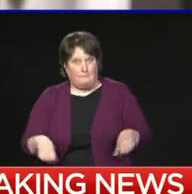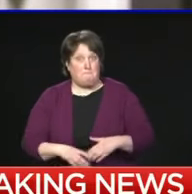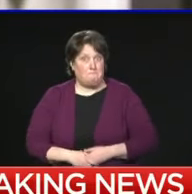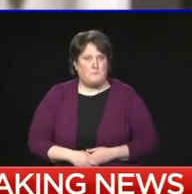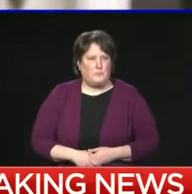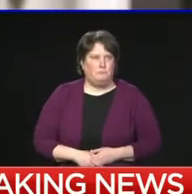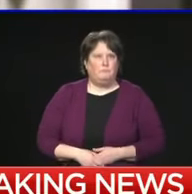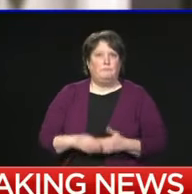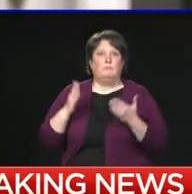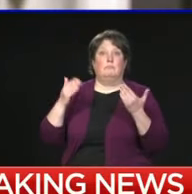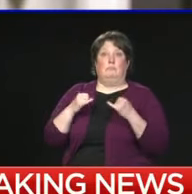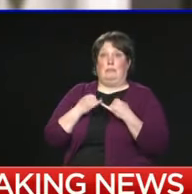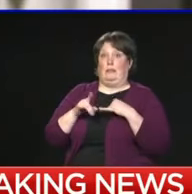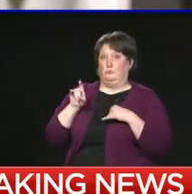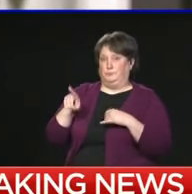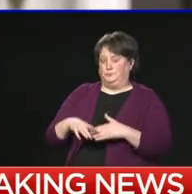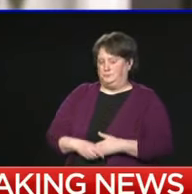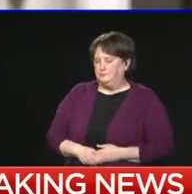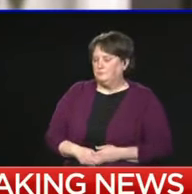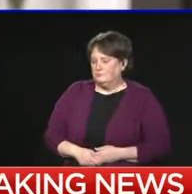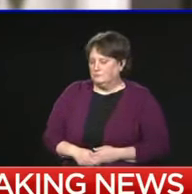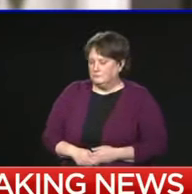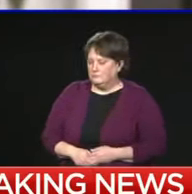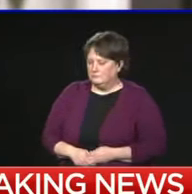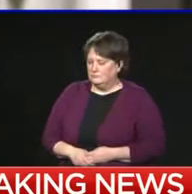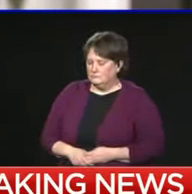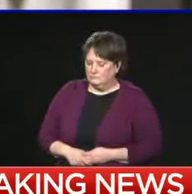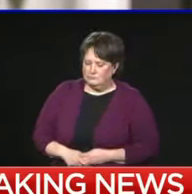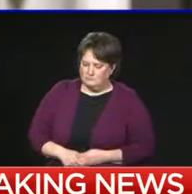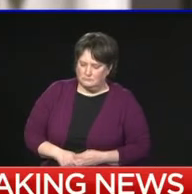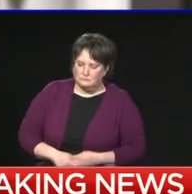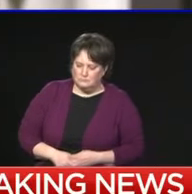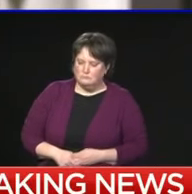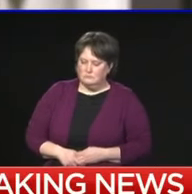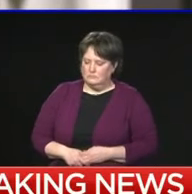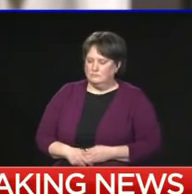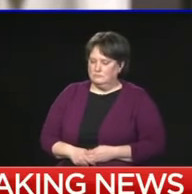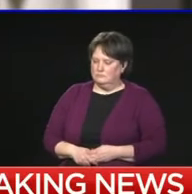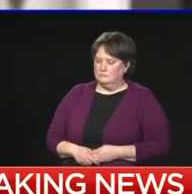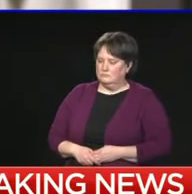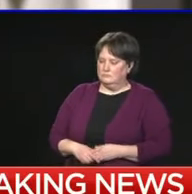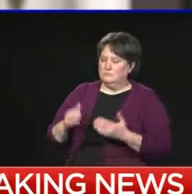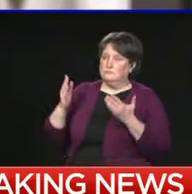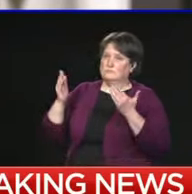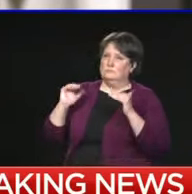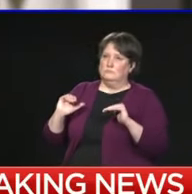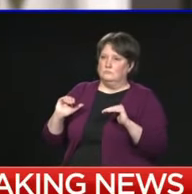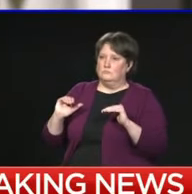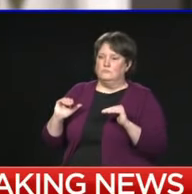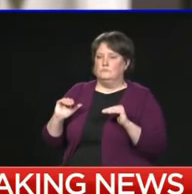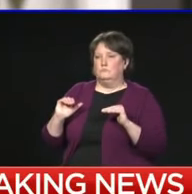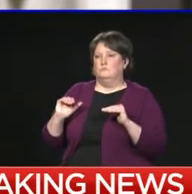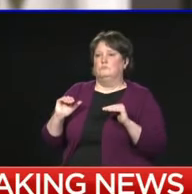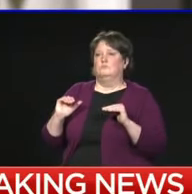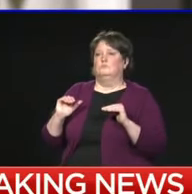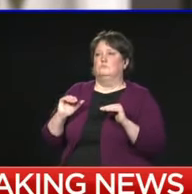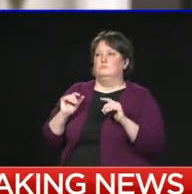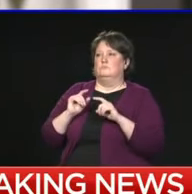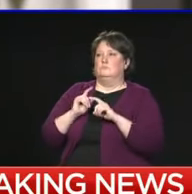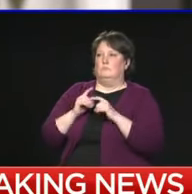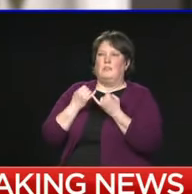may be. Thank you. Last question. Merci. The next question is from Justin Ling